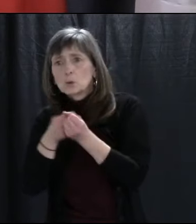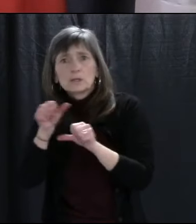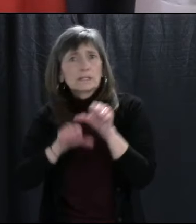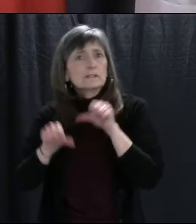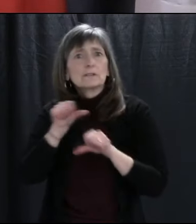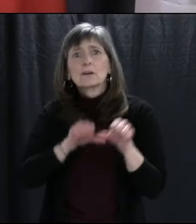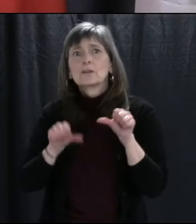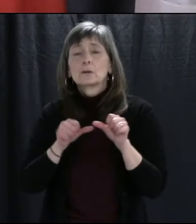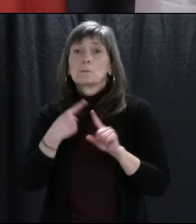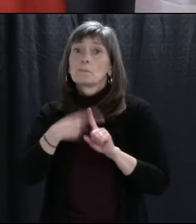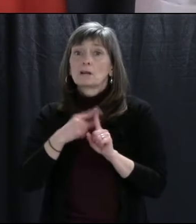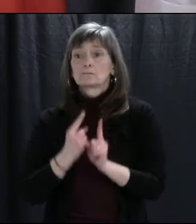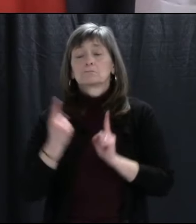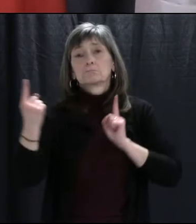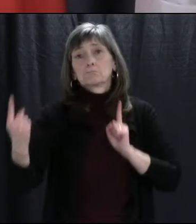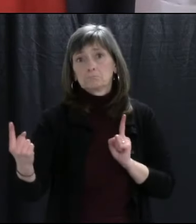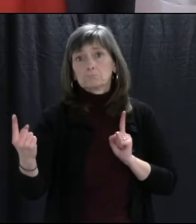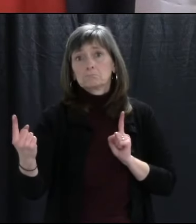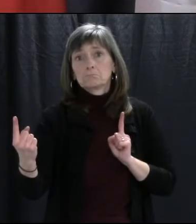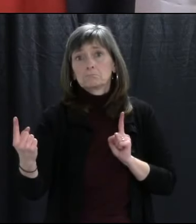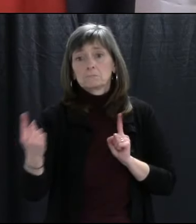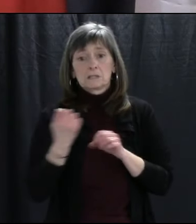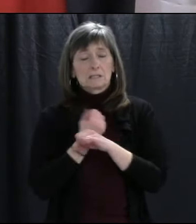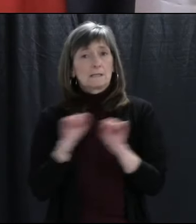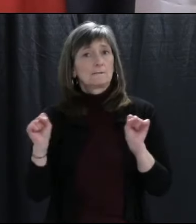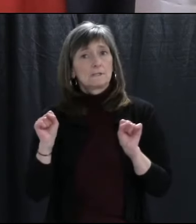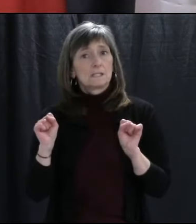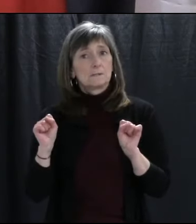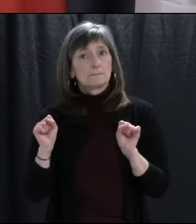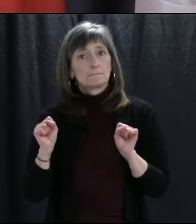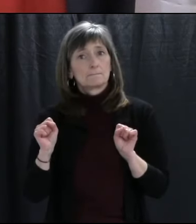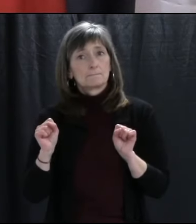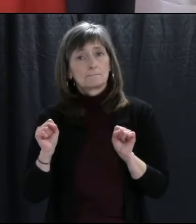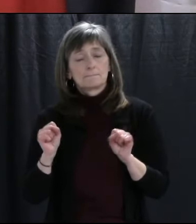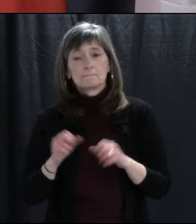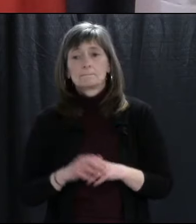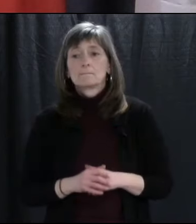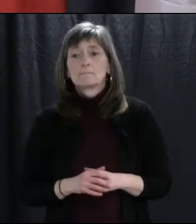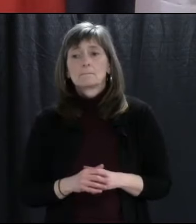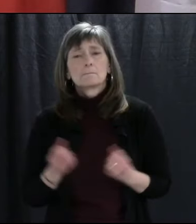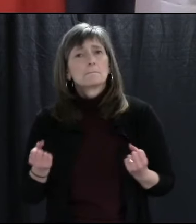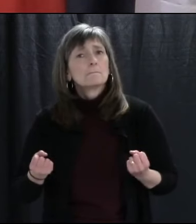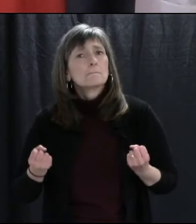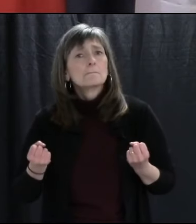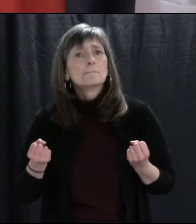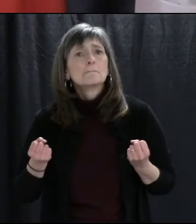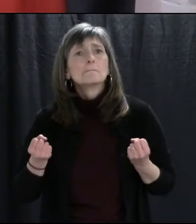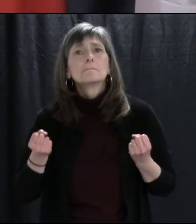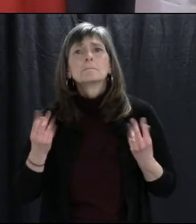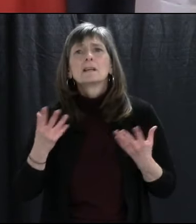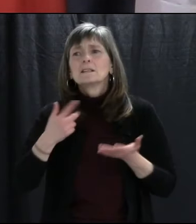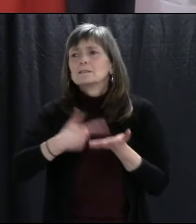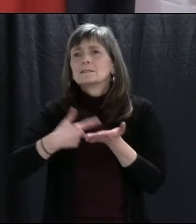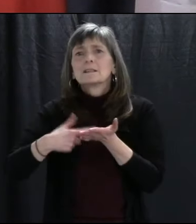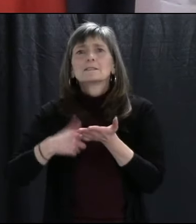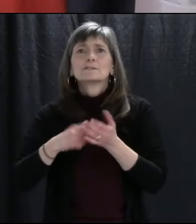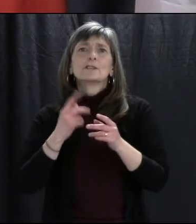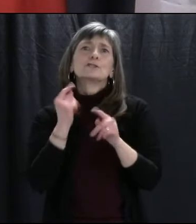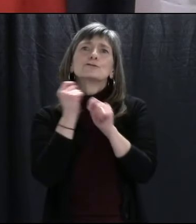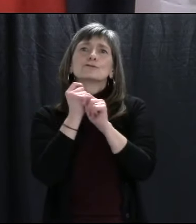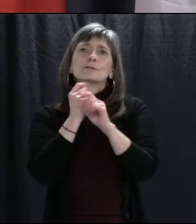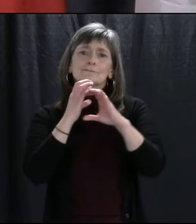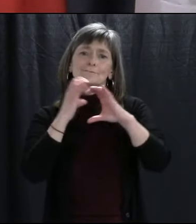keeping physical distancing and safety at the forefront. There's been lots of talk about truckers who are providing